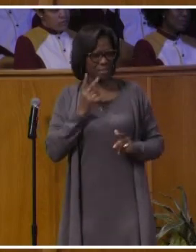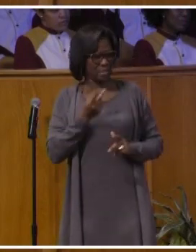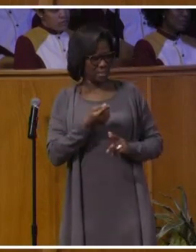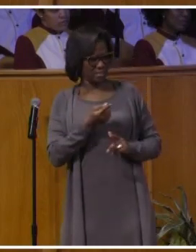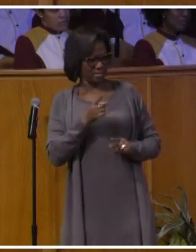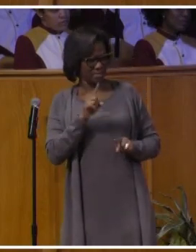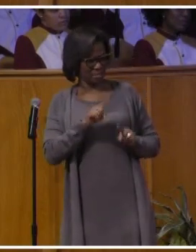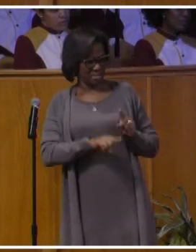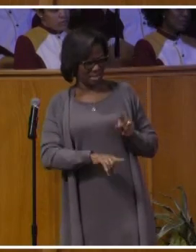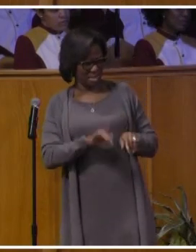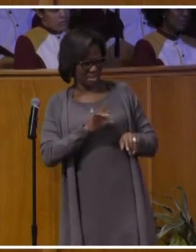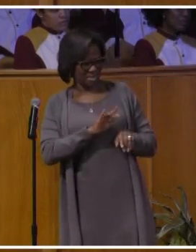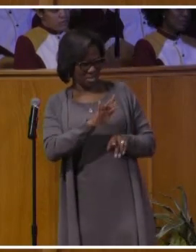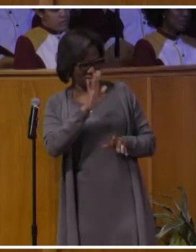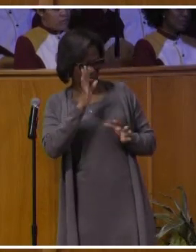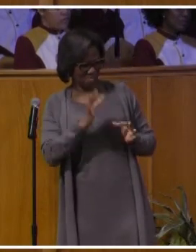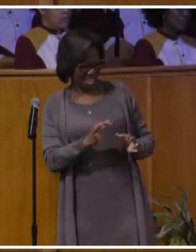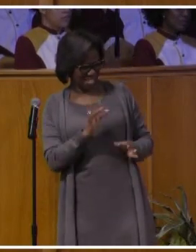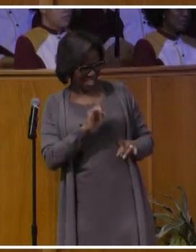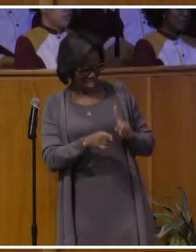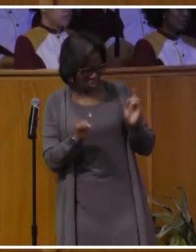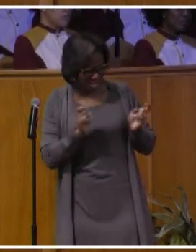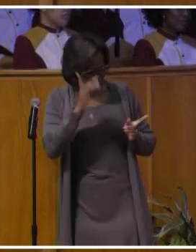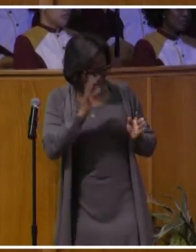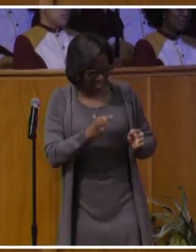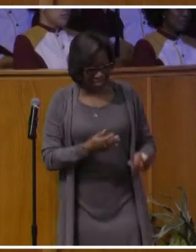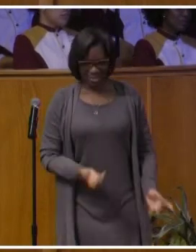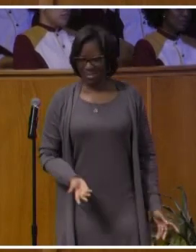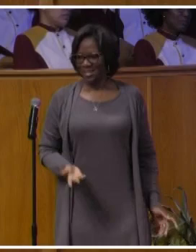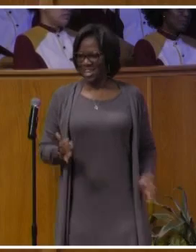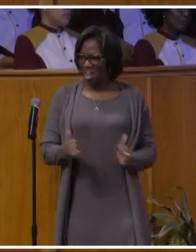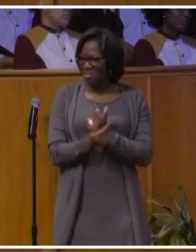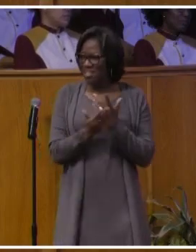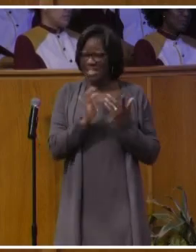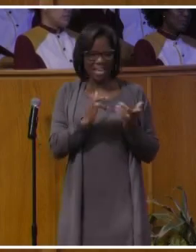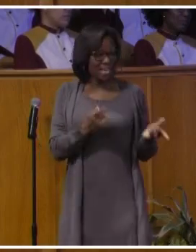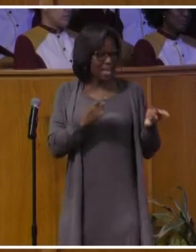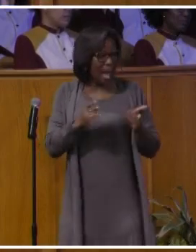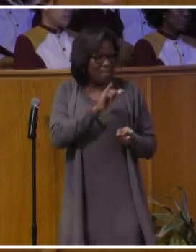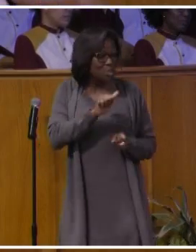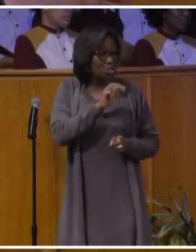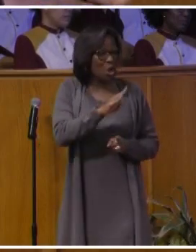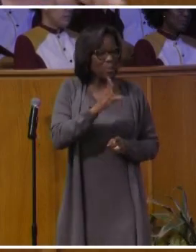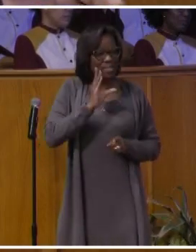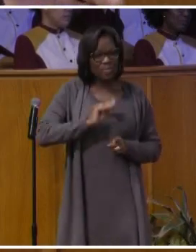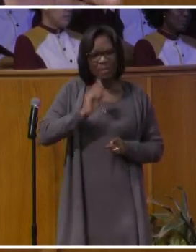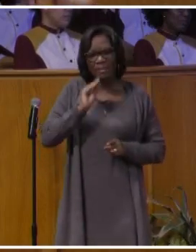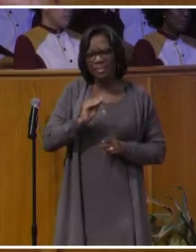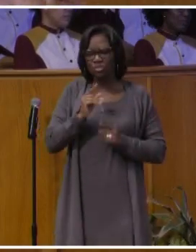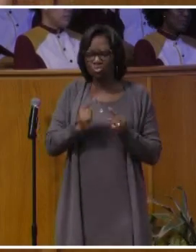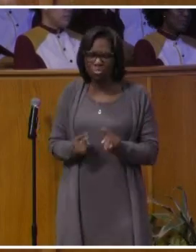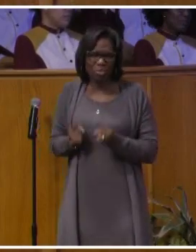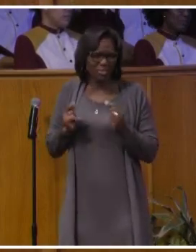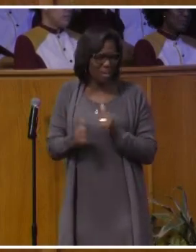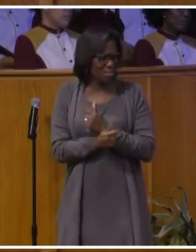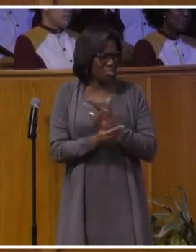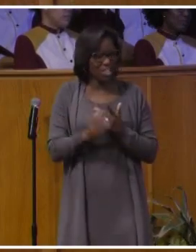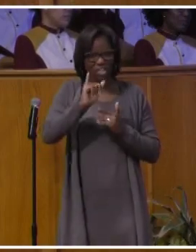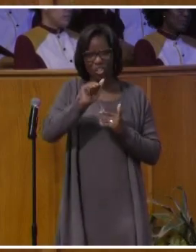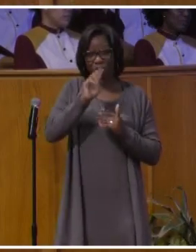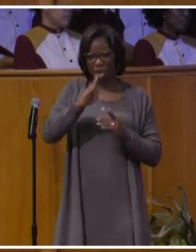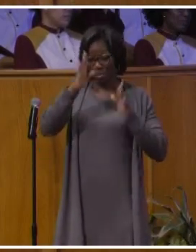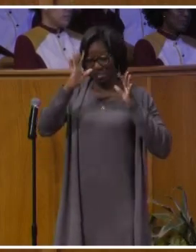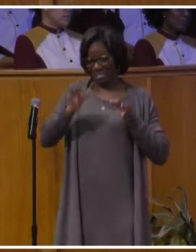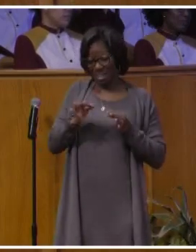can't touch Job's faith. Because after everything Job has gone through, Job declares in